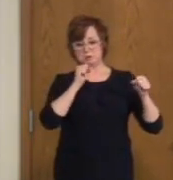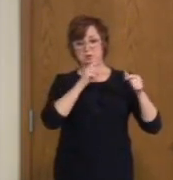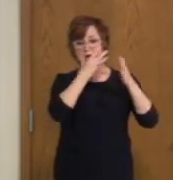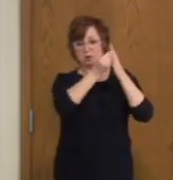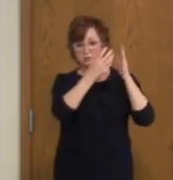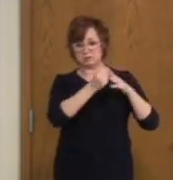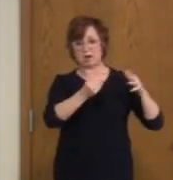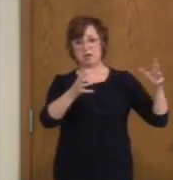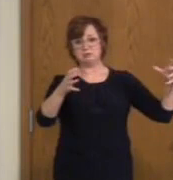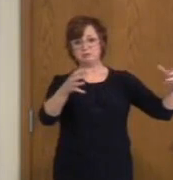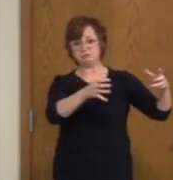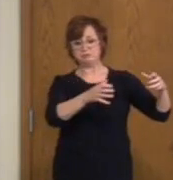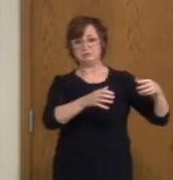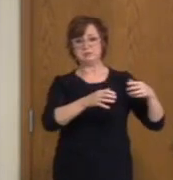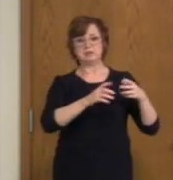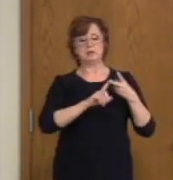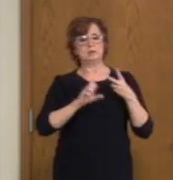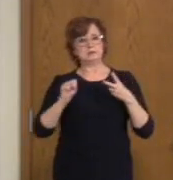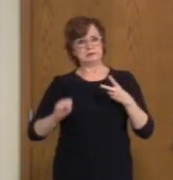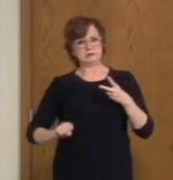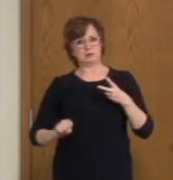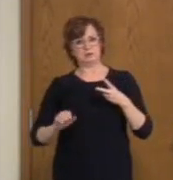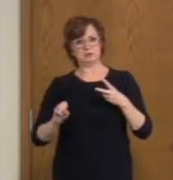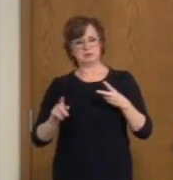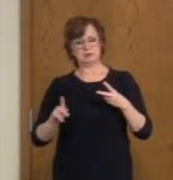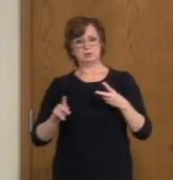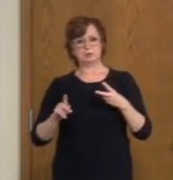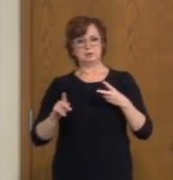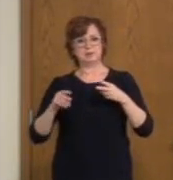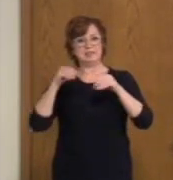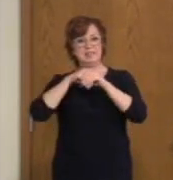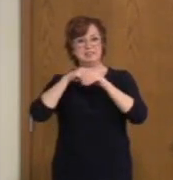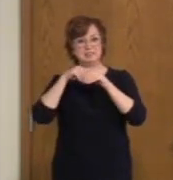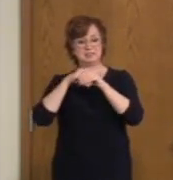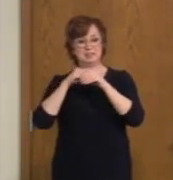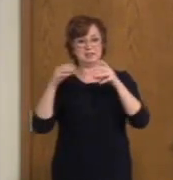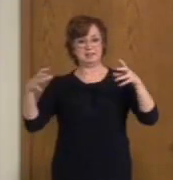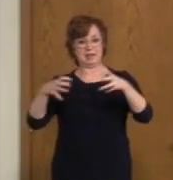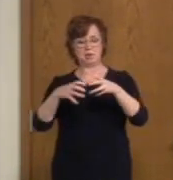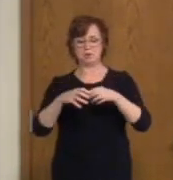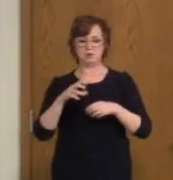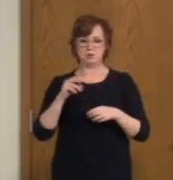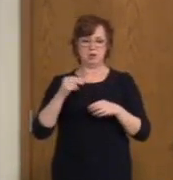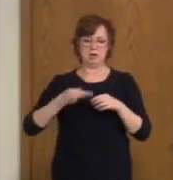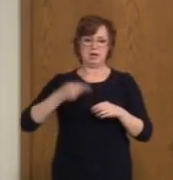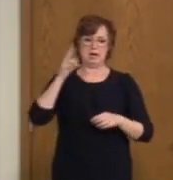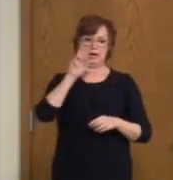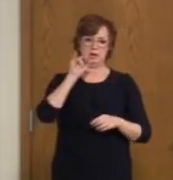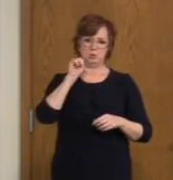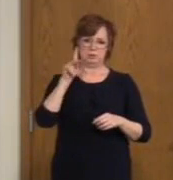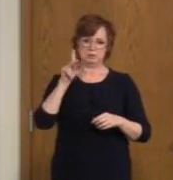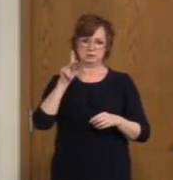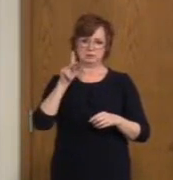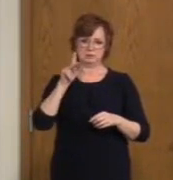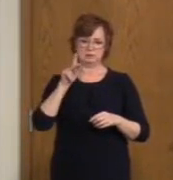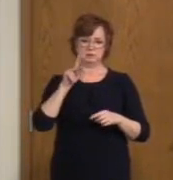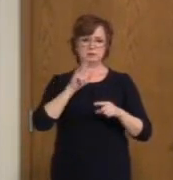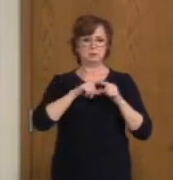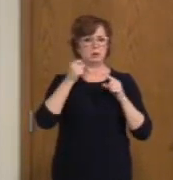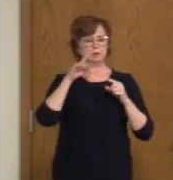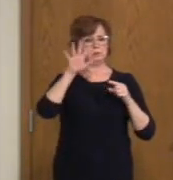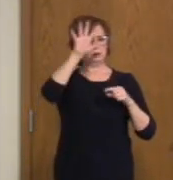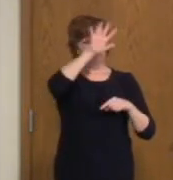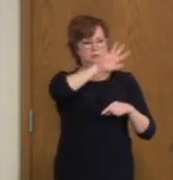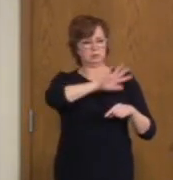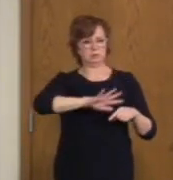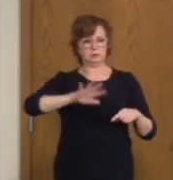indoors, especially in the south, I think is high risk. But throughout the province, I think families have been